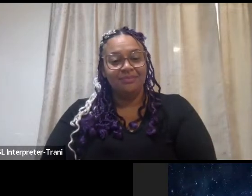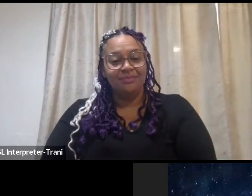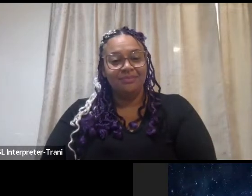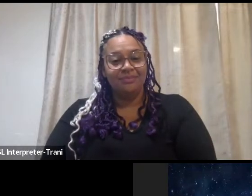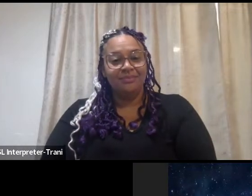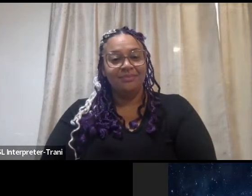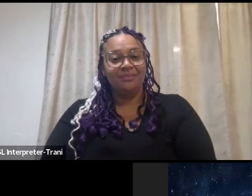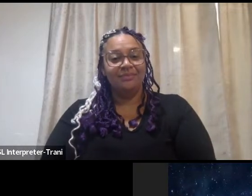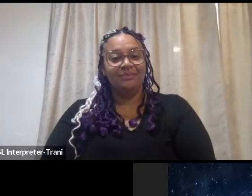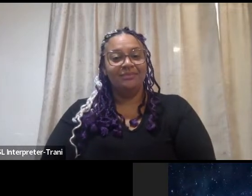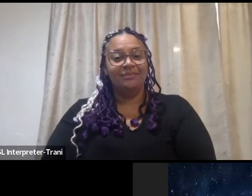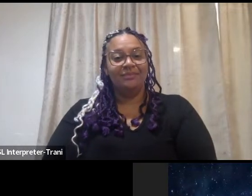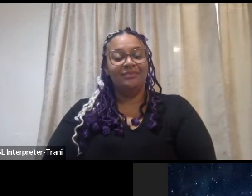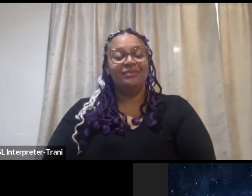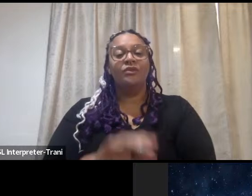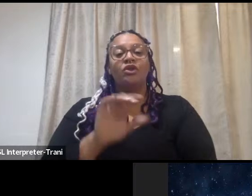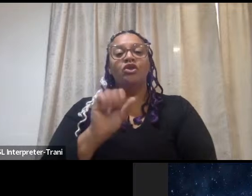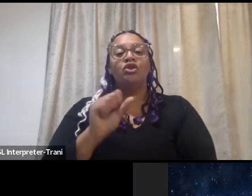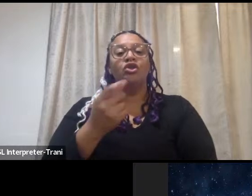Shrine of the Black Medusa Tarot.